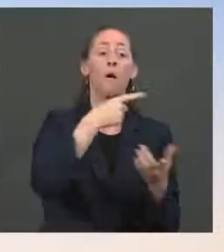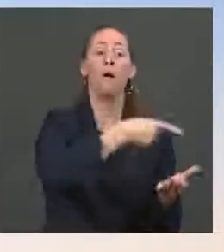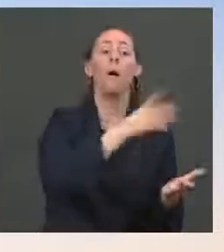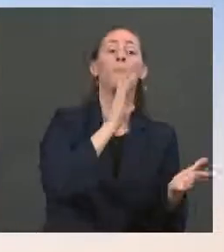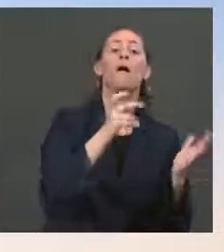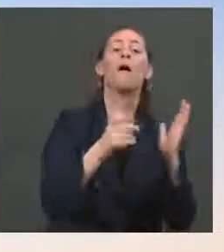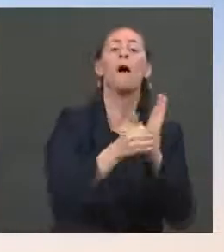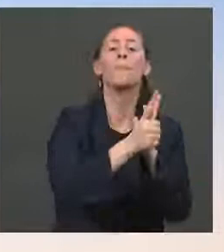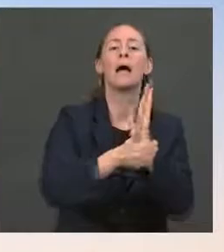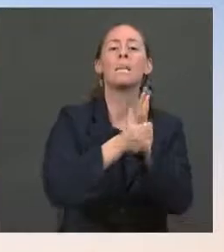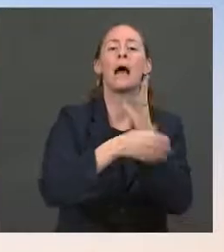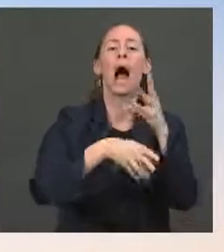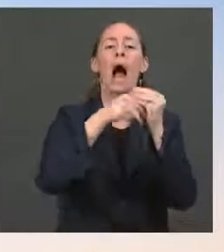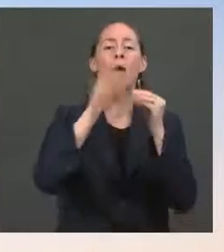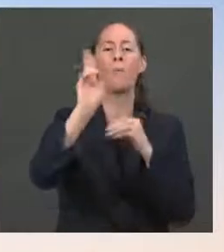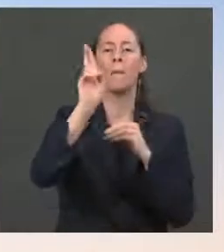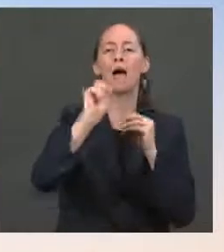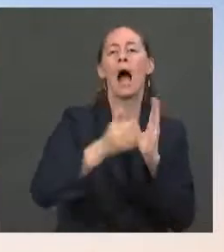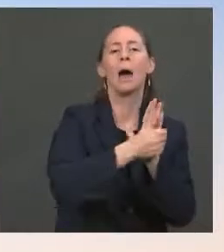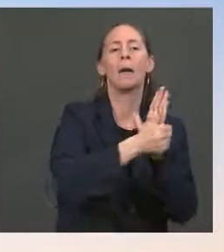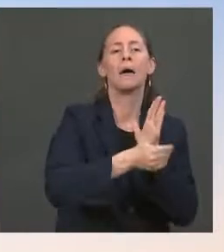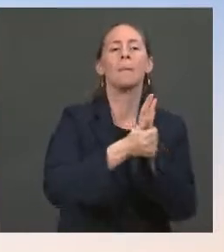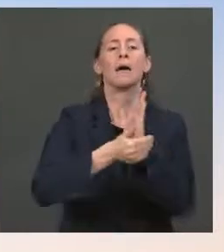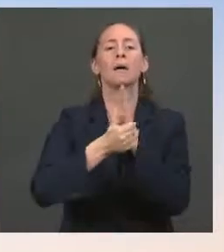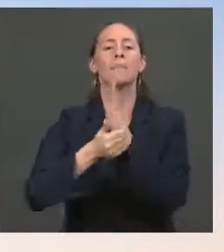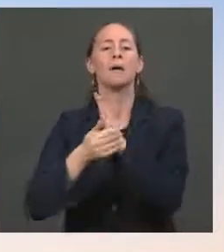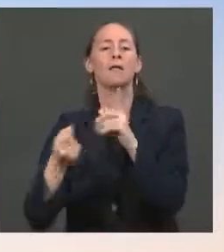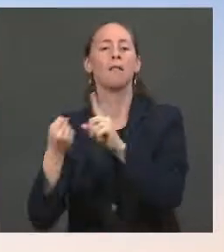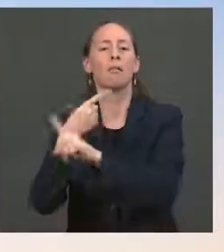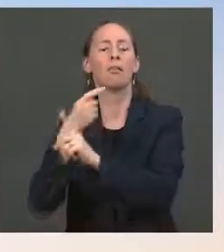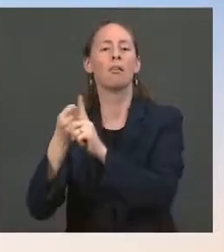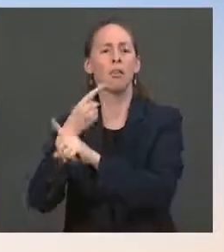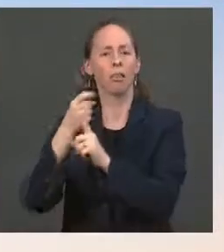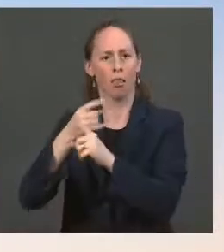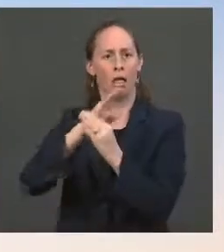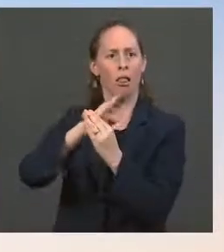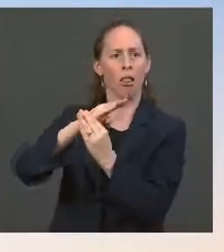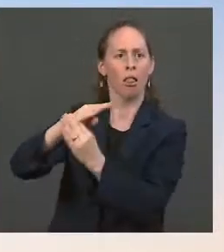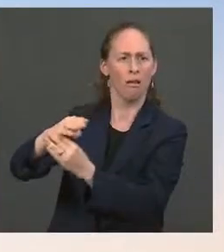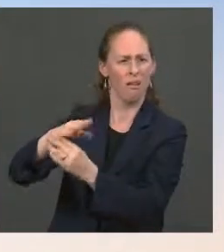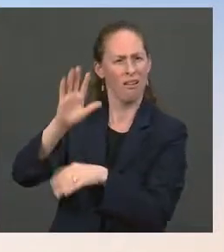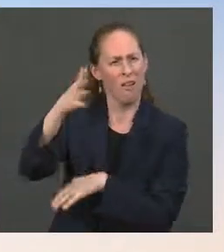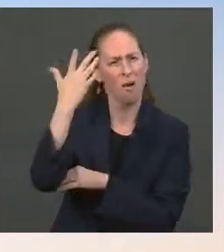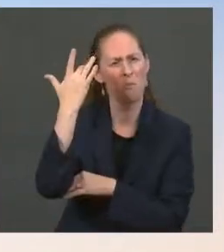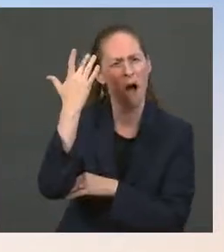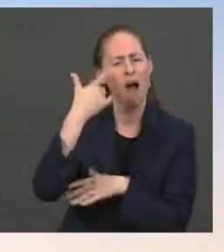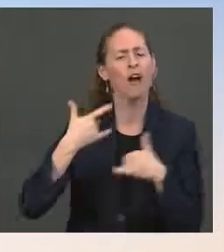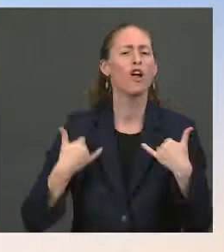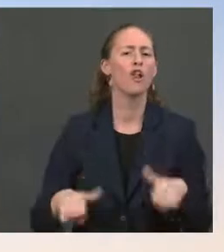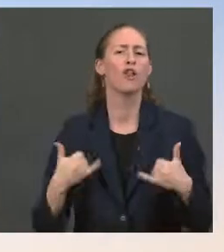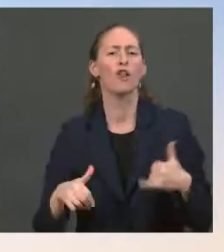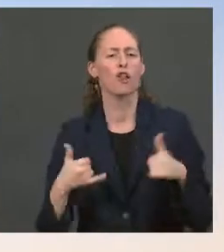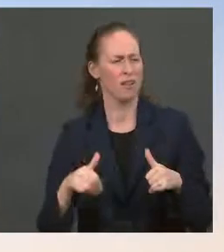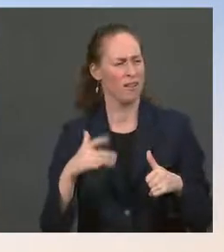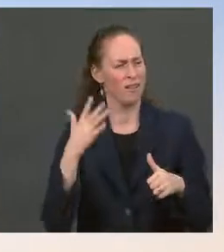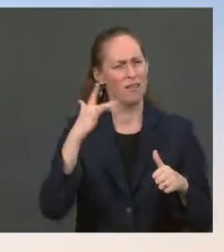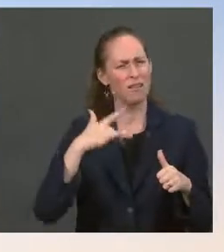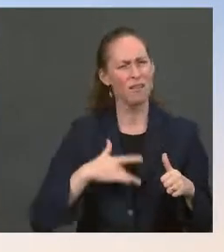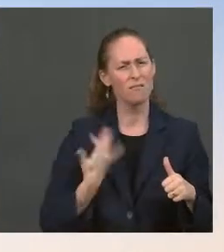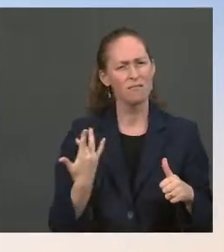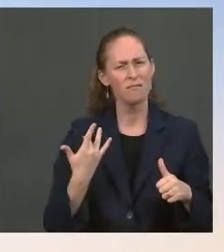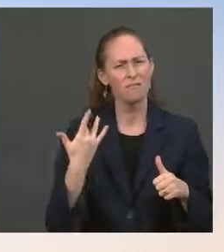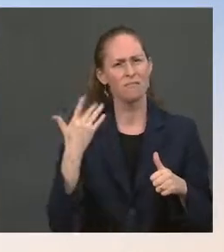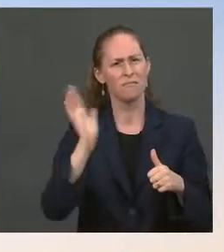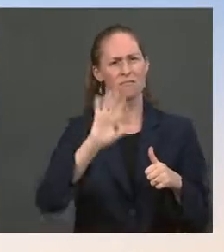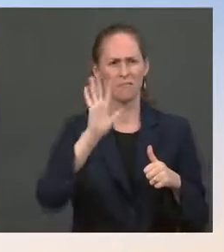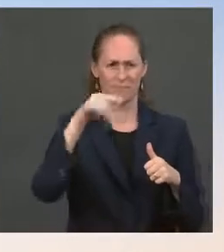about any topic that may or may not have anything to do with the debt ceiling. Why are we going to play around with the security and the economic